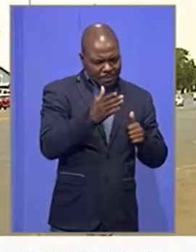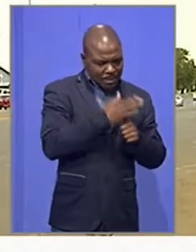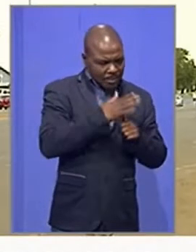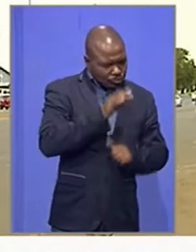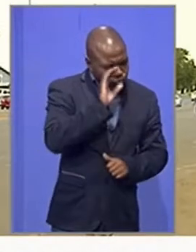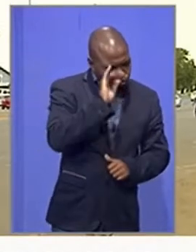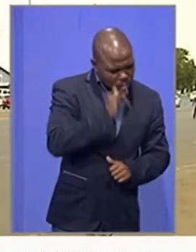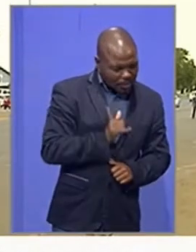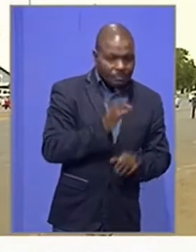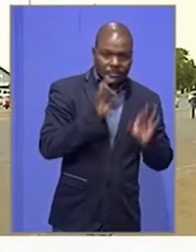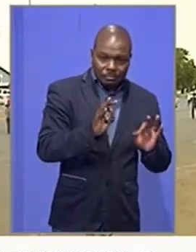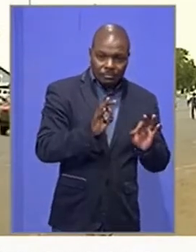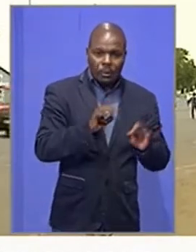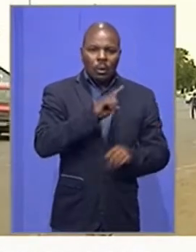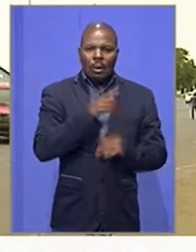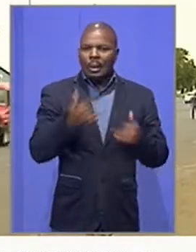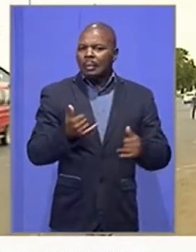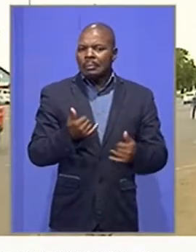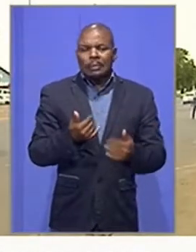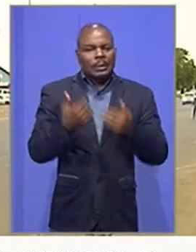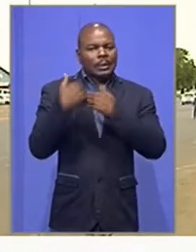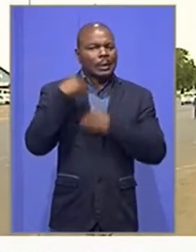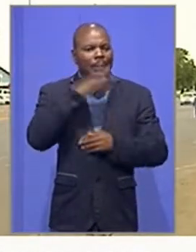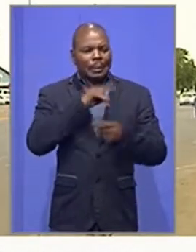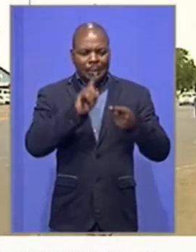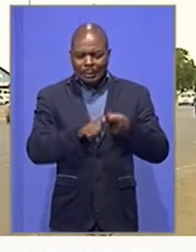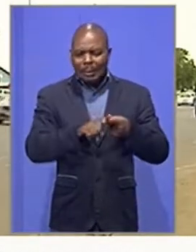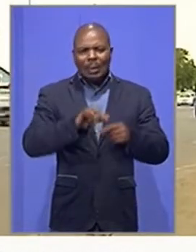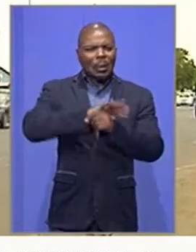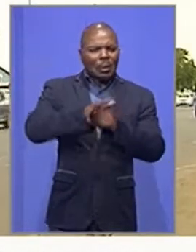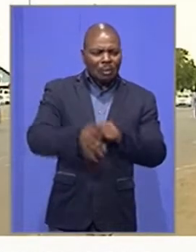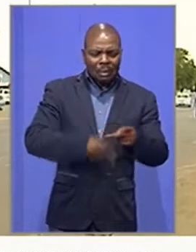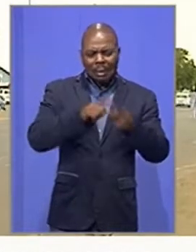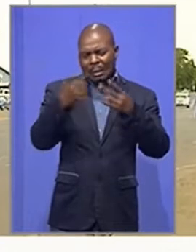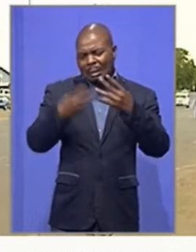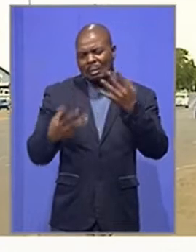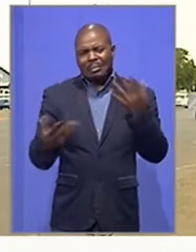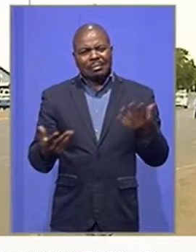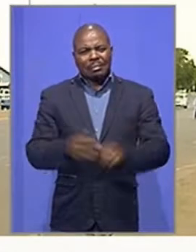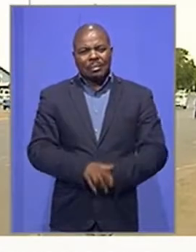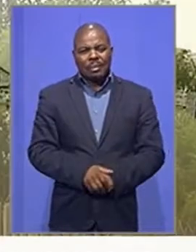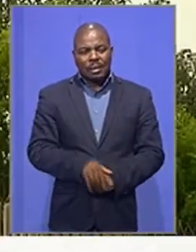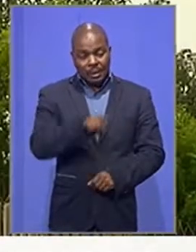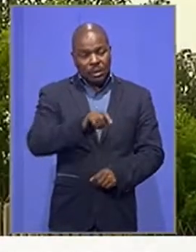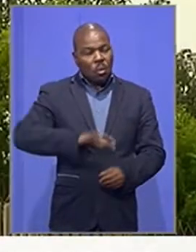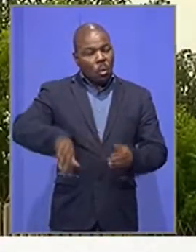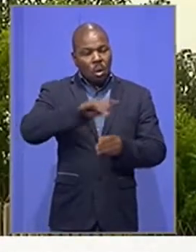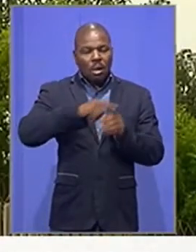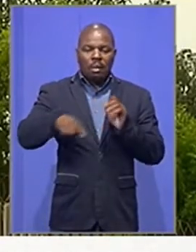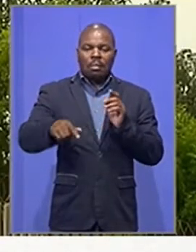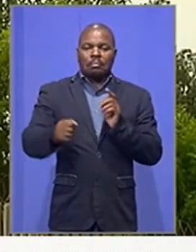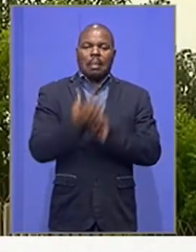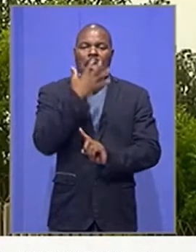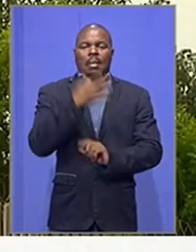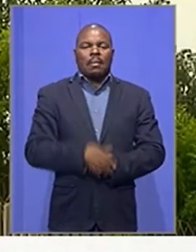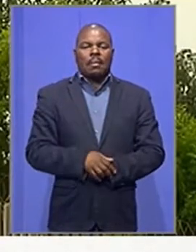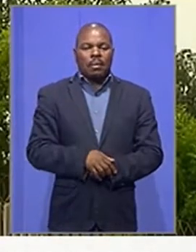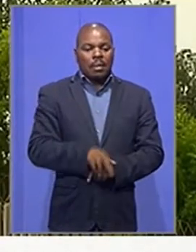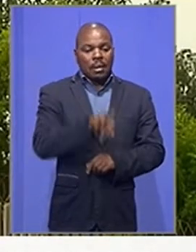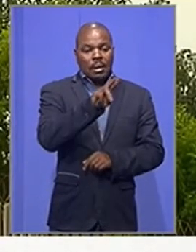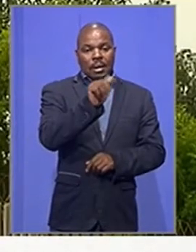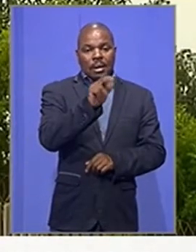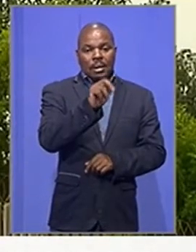now because we are no longer safe due to happen le ka di COVID ka mo ke malwetse a mangwe a tlang hape and are affect. Setlamo sa tlamelo ya metsi Rent